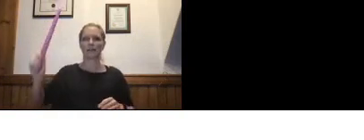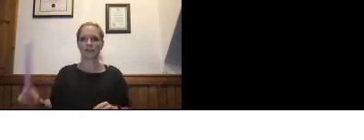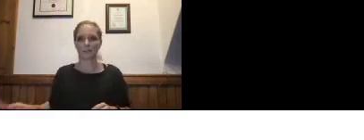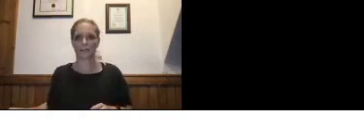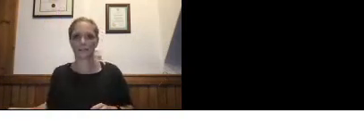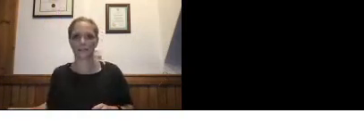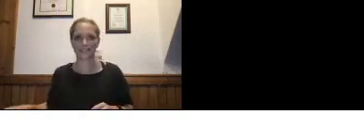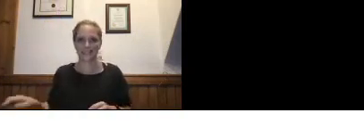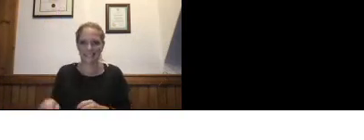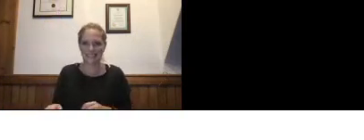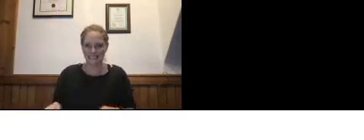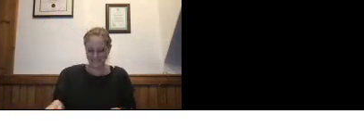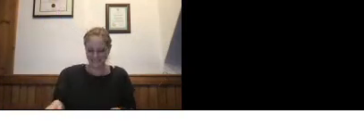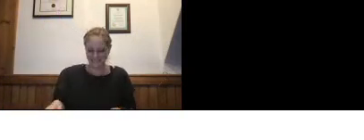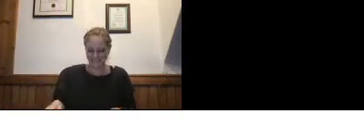Progressarius.